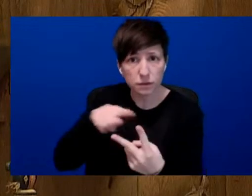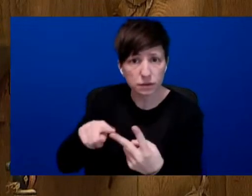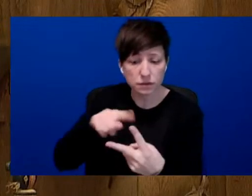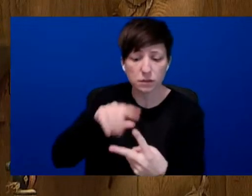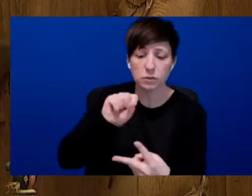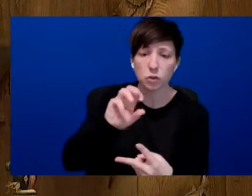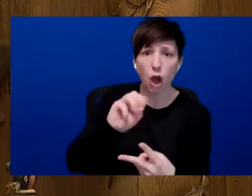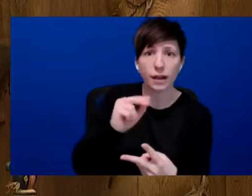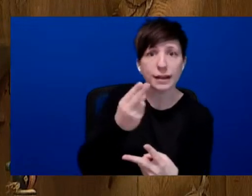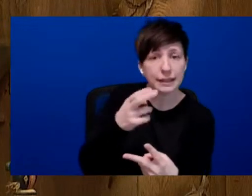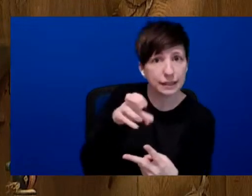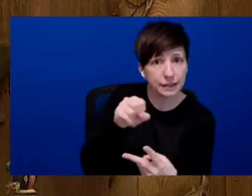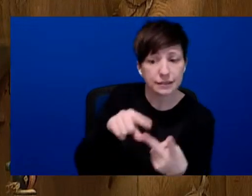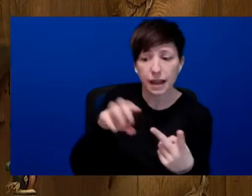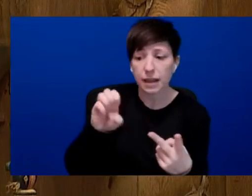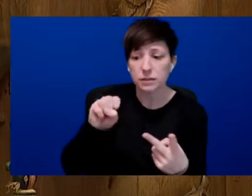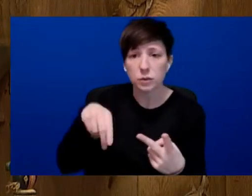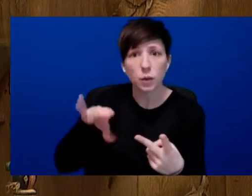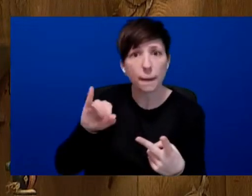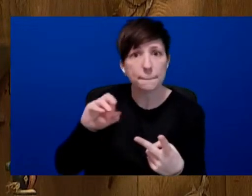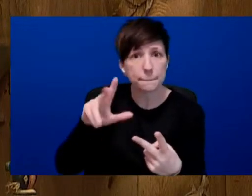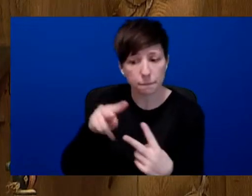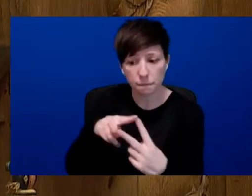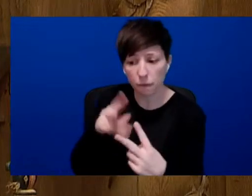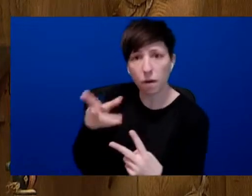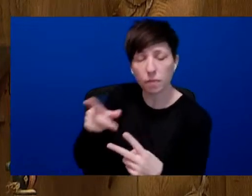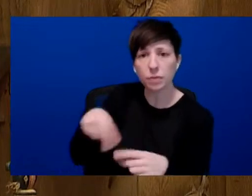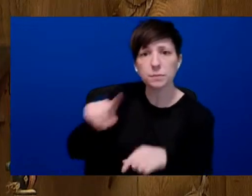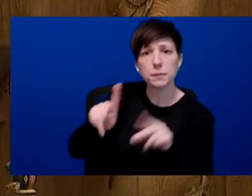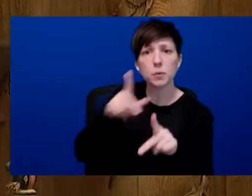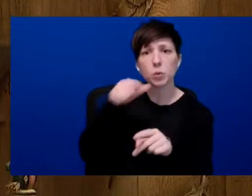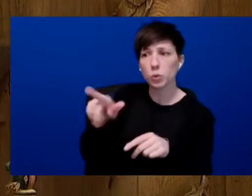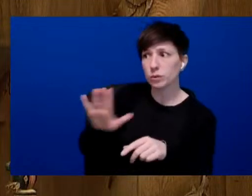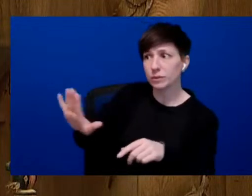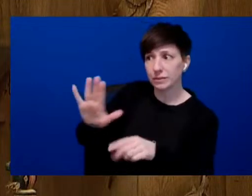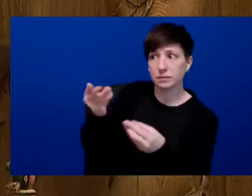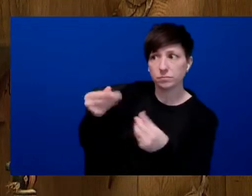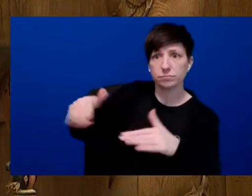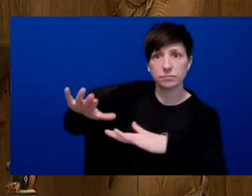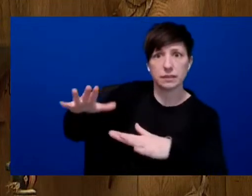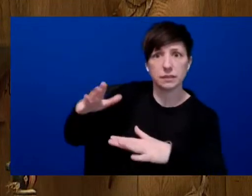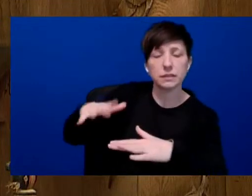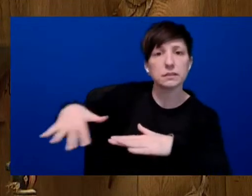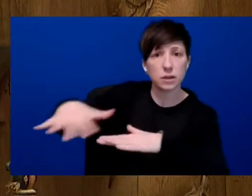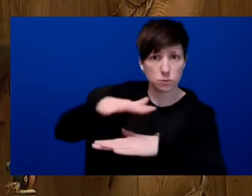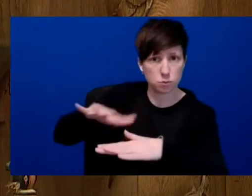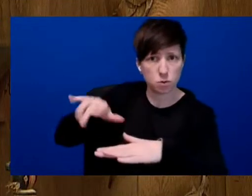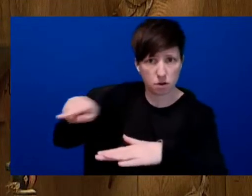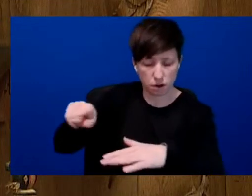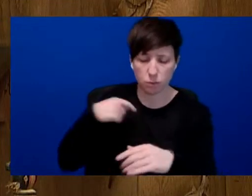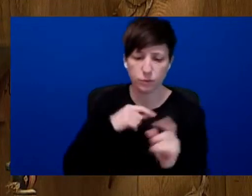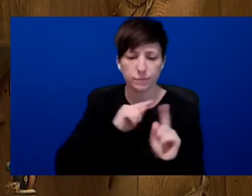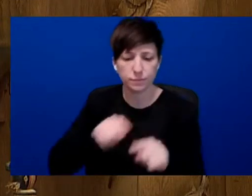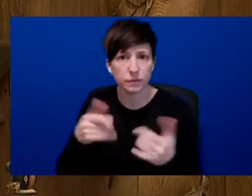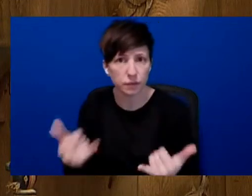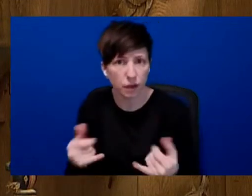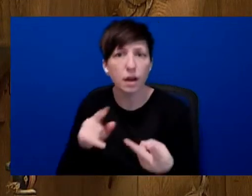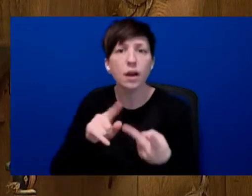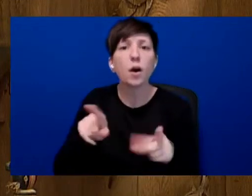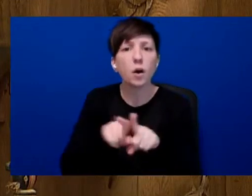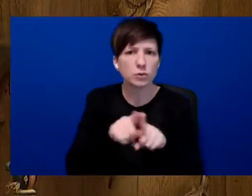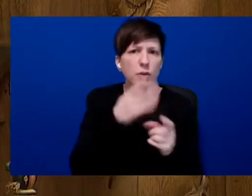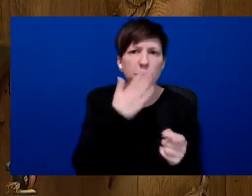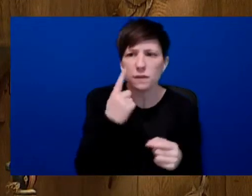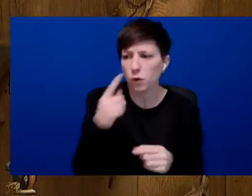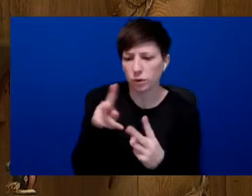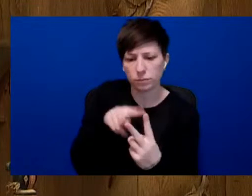whose territories we are gathered today, and a special thanks to Elder Butch Dick of the Songhees Nation and Elder Marianne